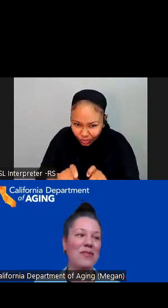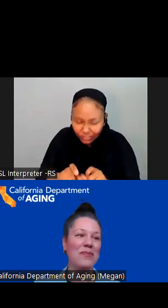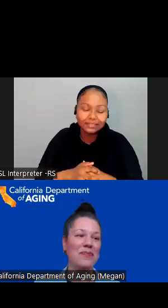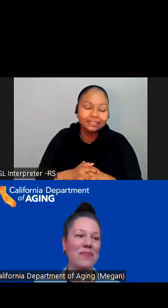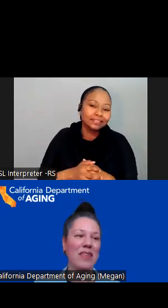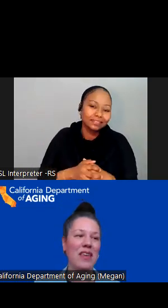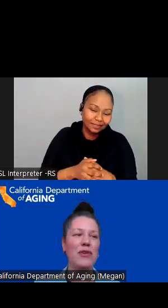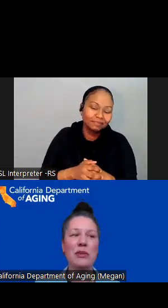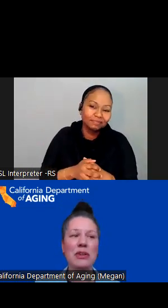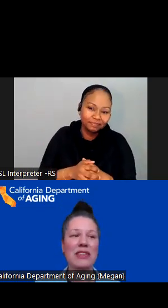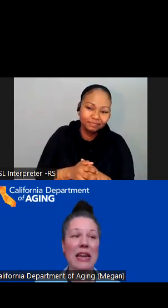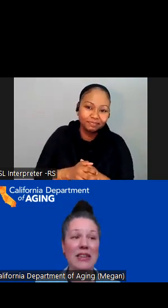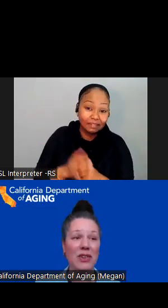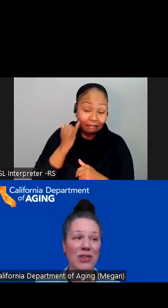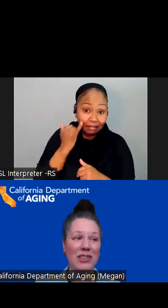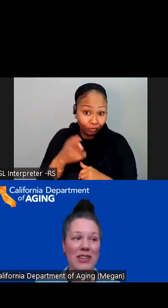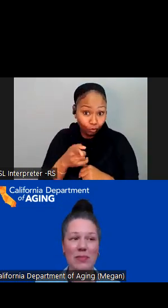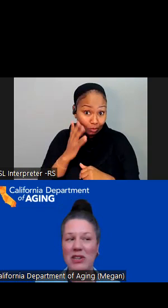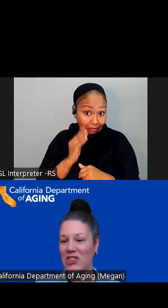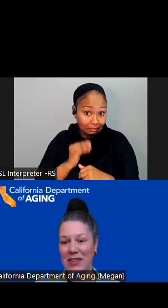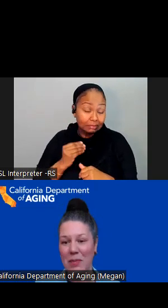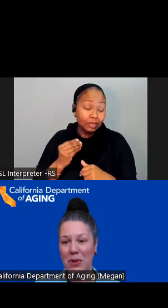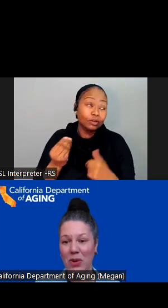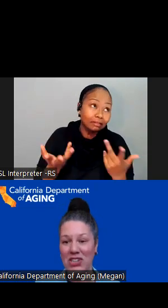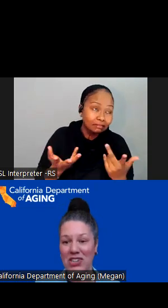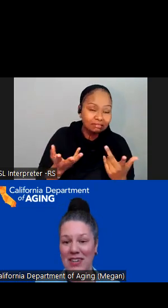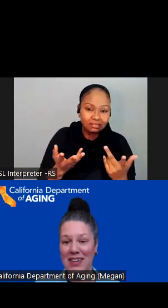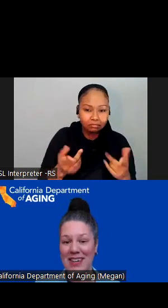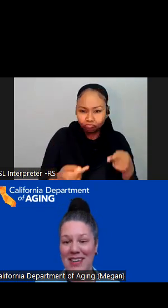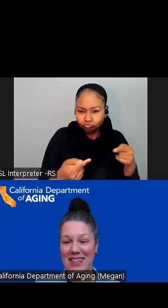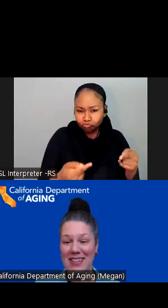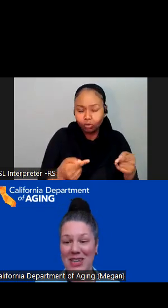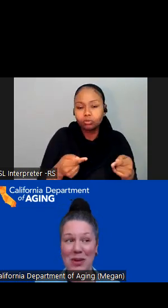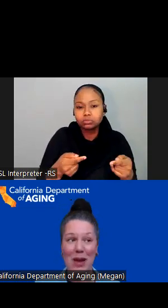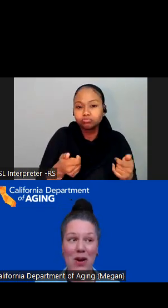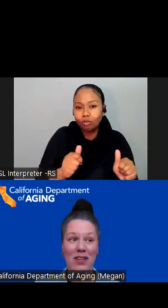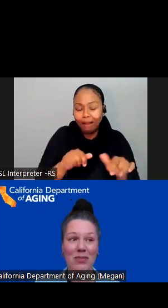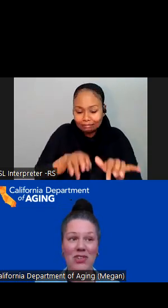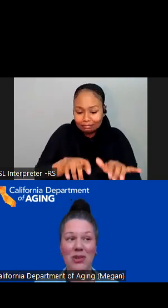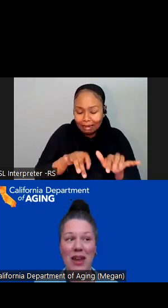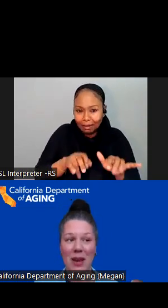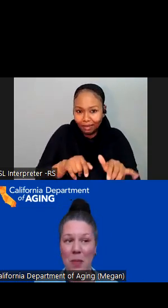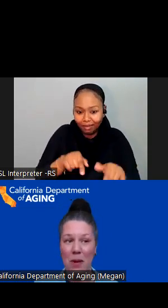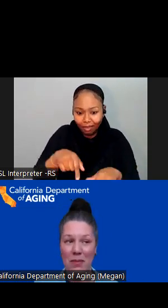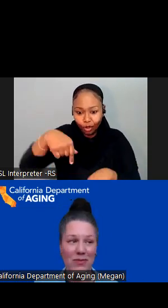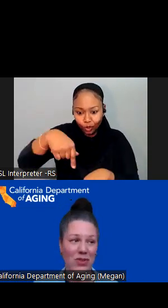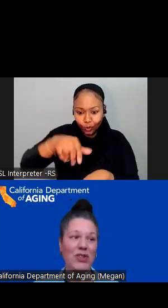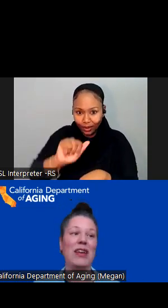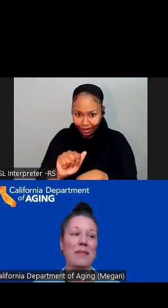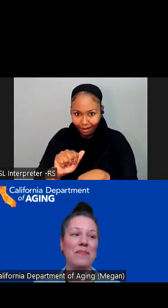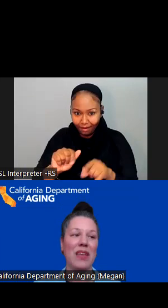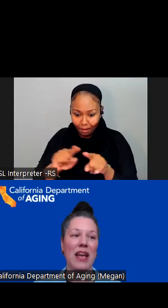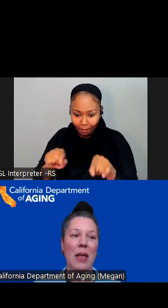might have. If you experience any difficulties, please just type your question into the Q&A box, which is located at the bottom